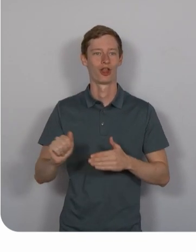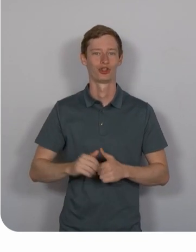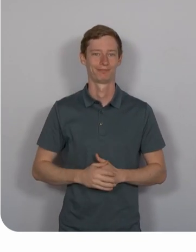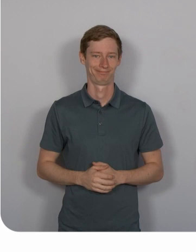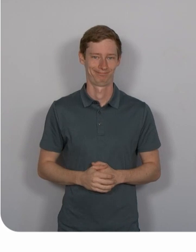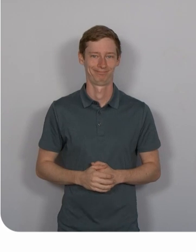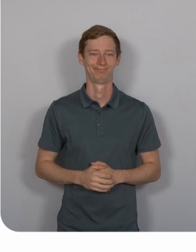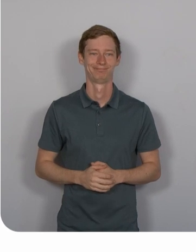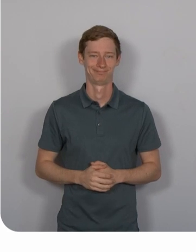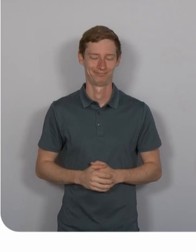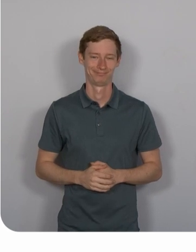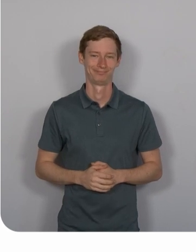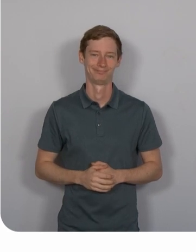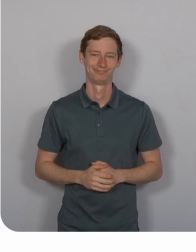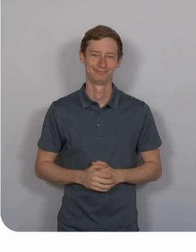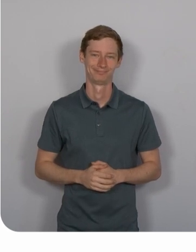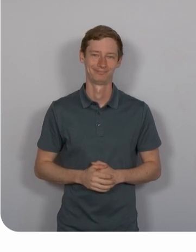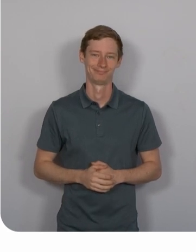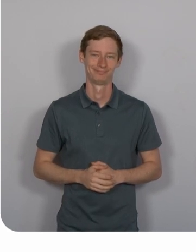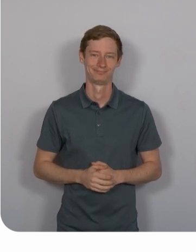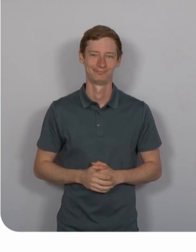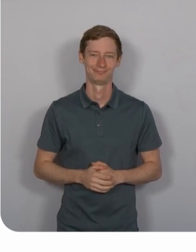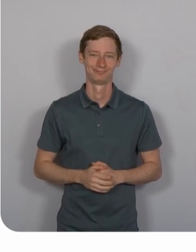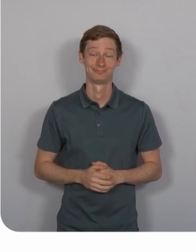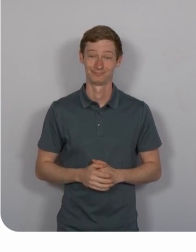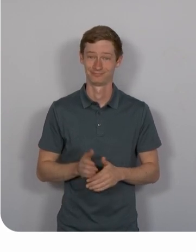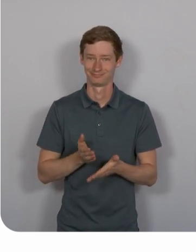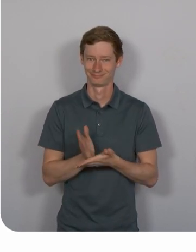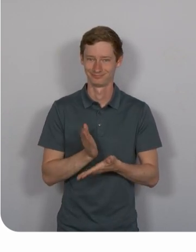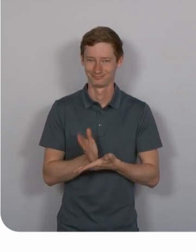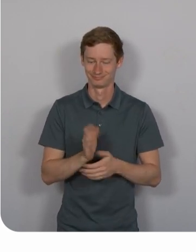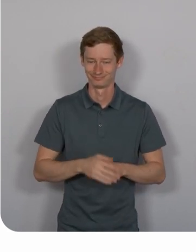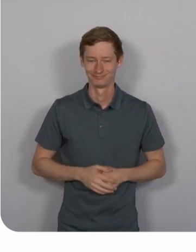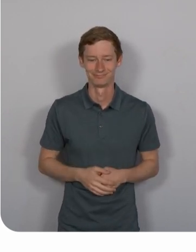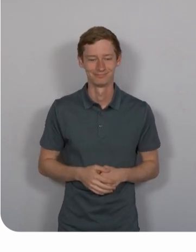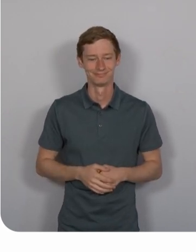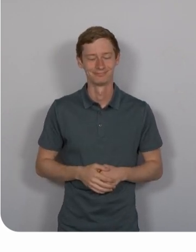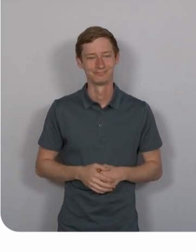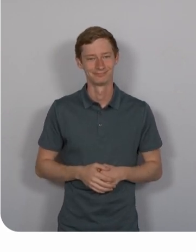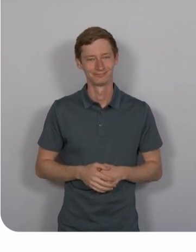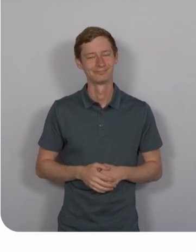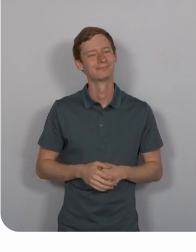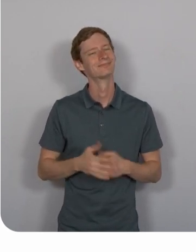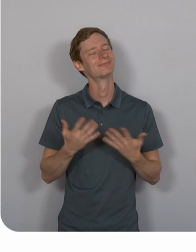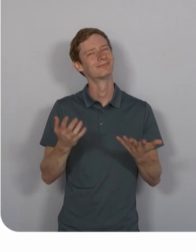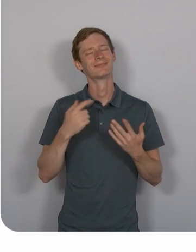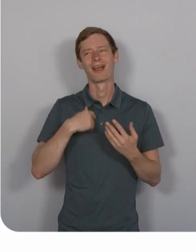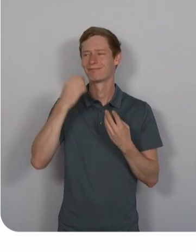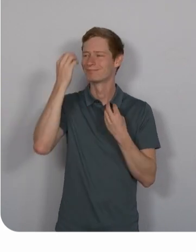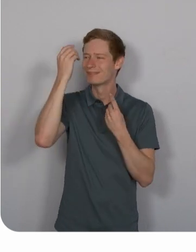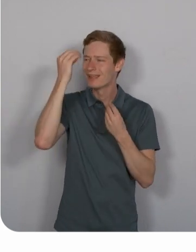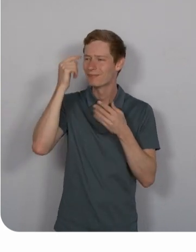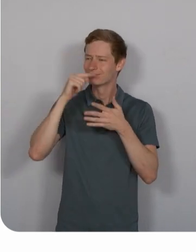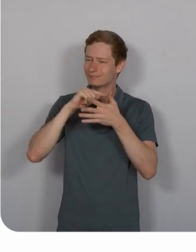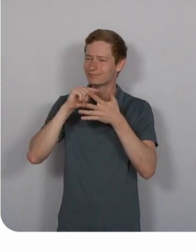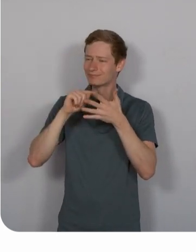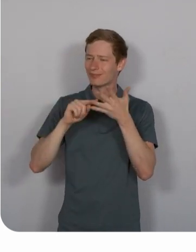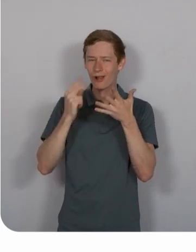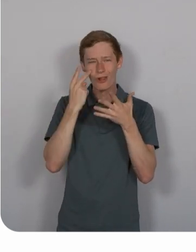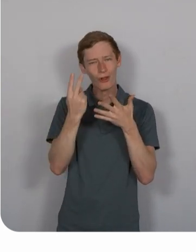All right, now, When I just think about this stuff, I mean, looking